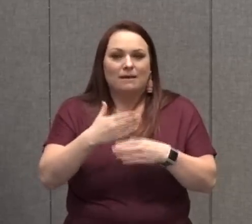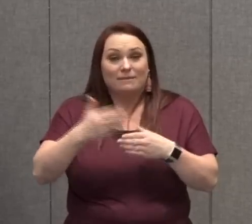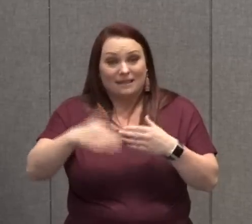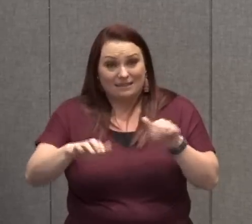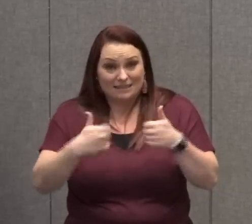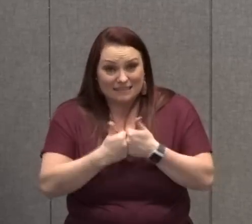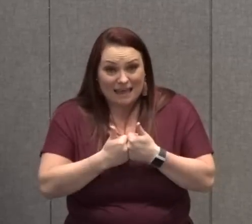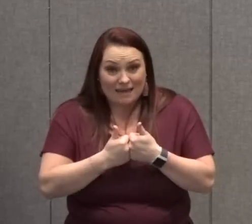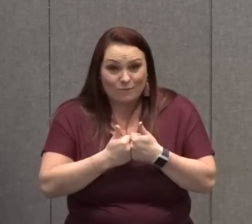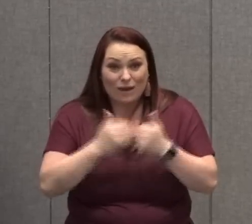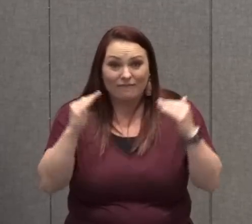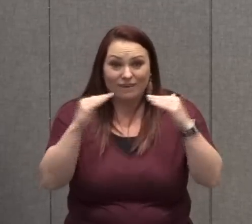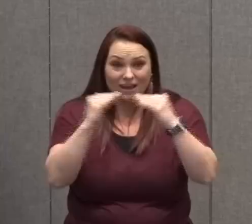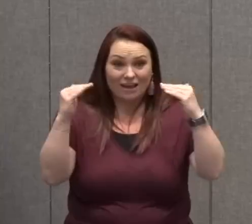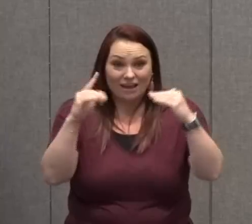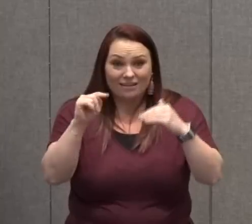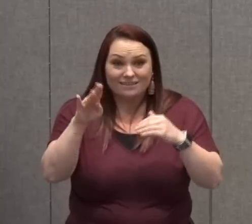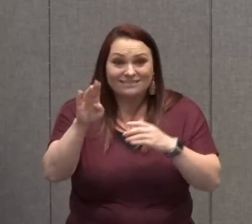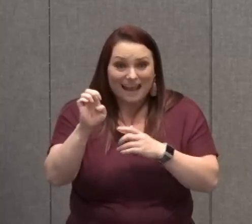game we have a tie ooh